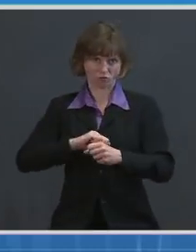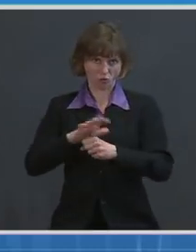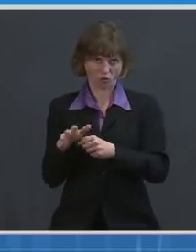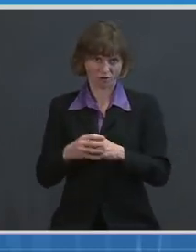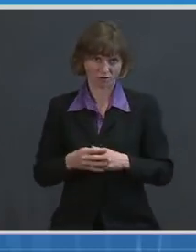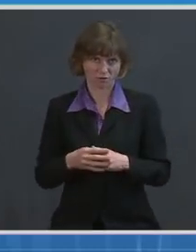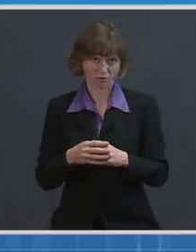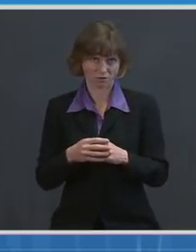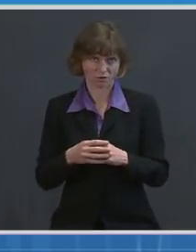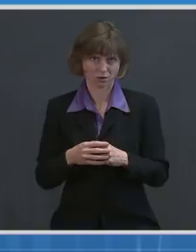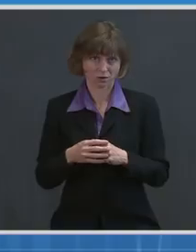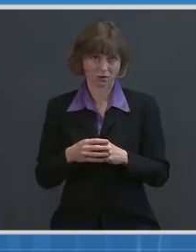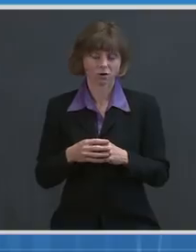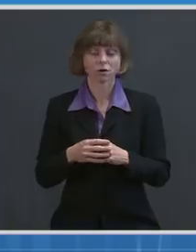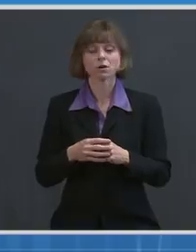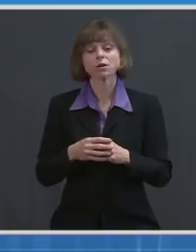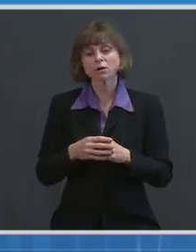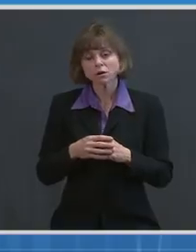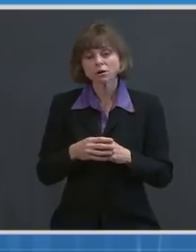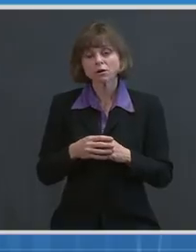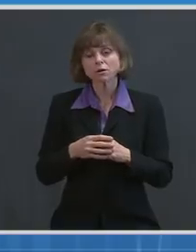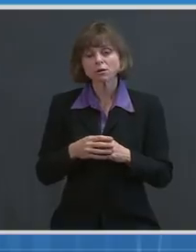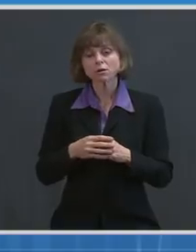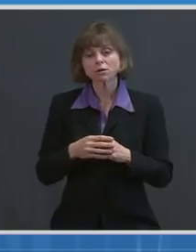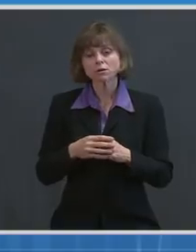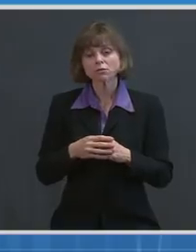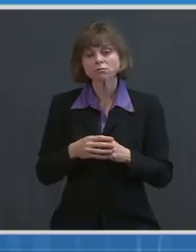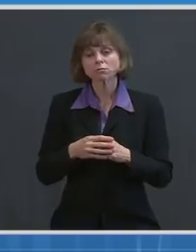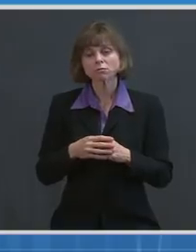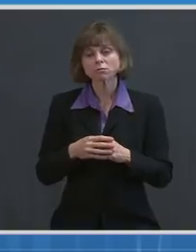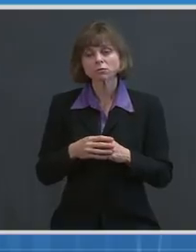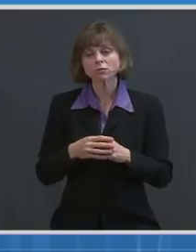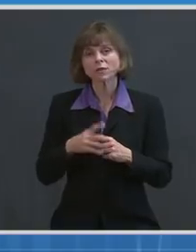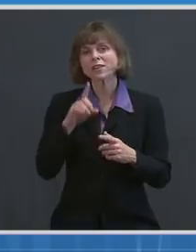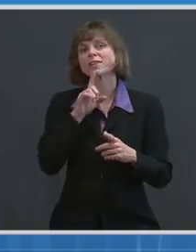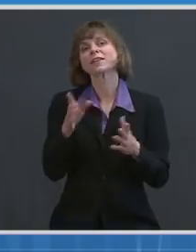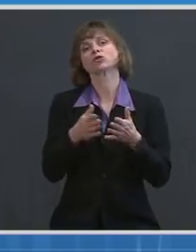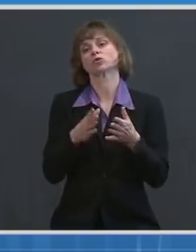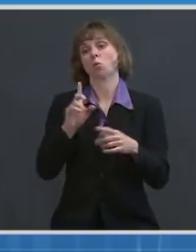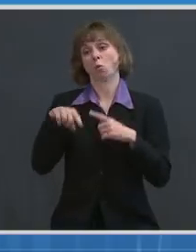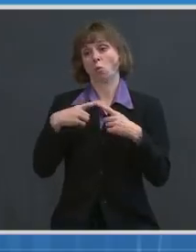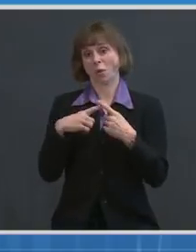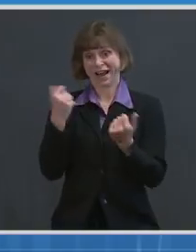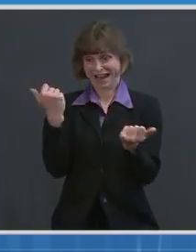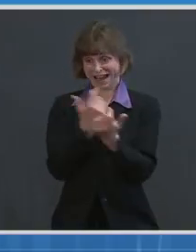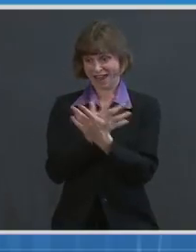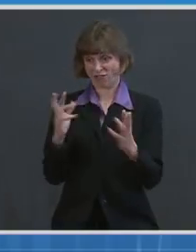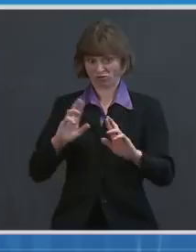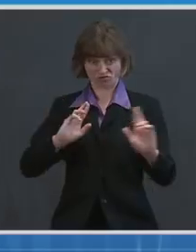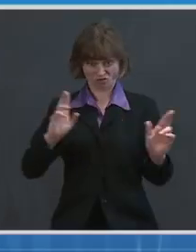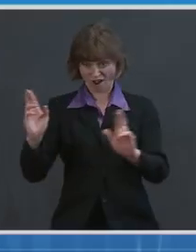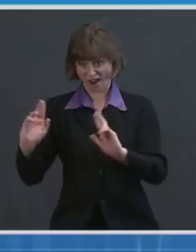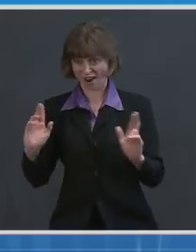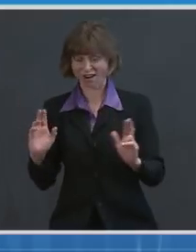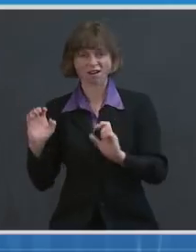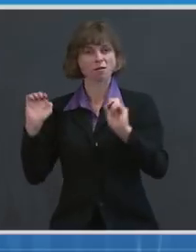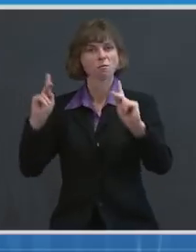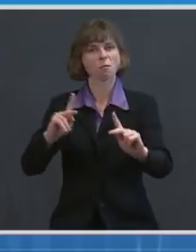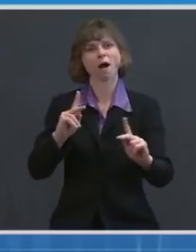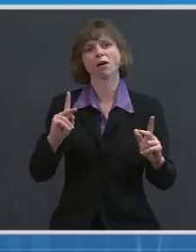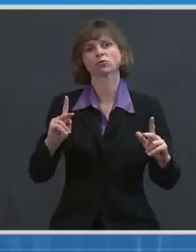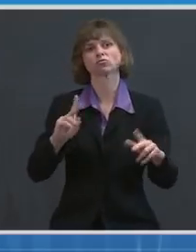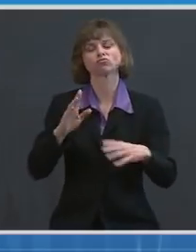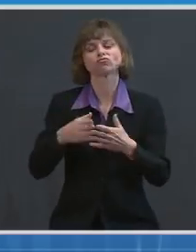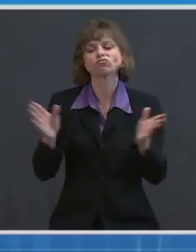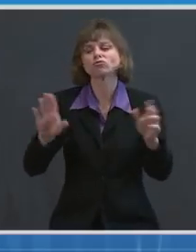what we all recognize to be the overall benefits of resuming everyday activities and getting back to some